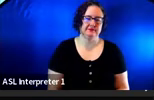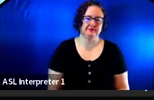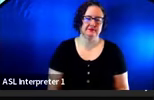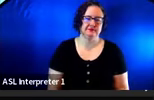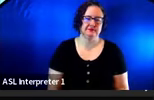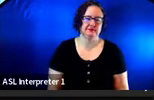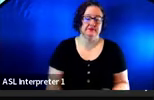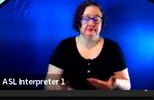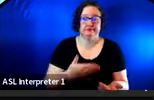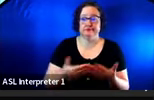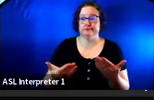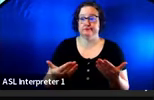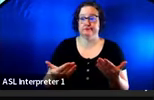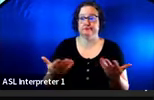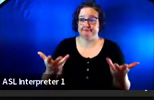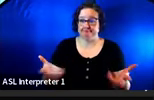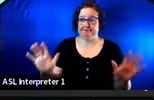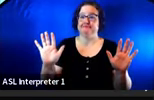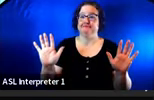Anyways, that is all